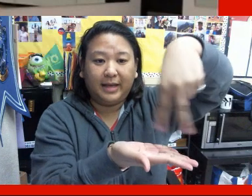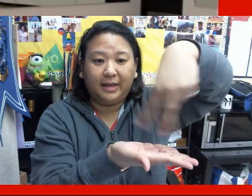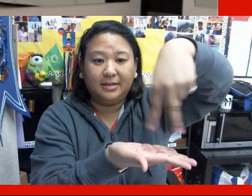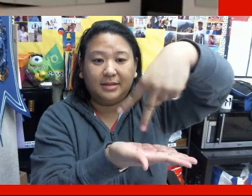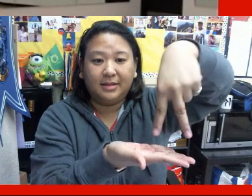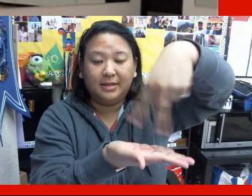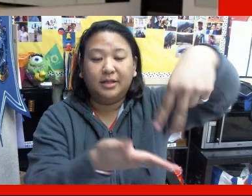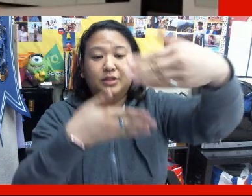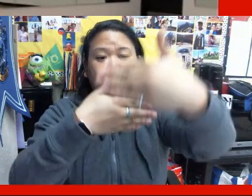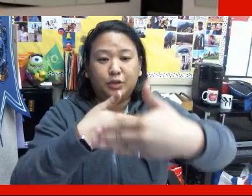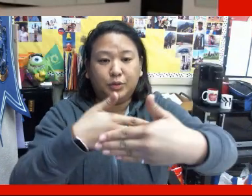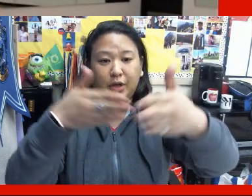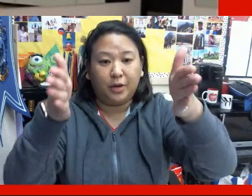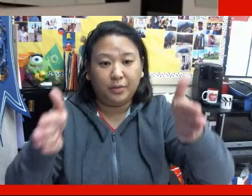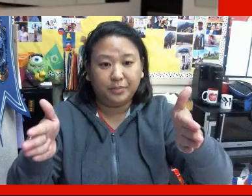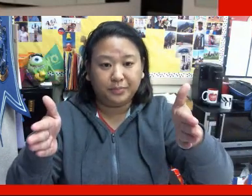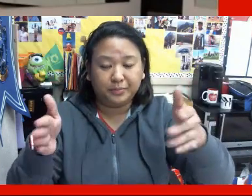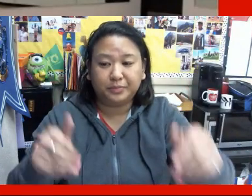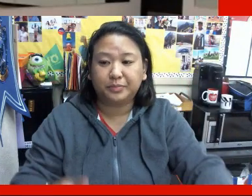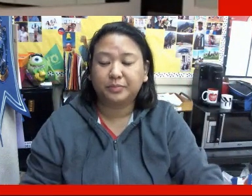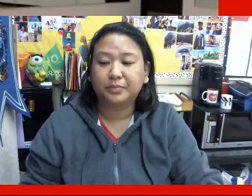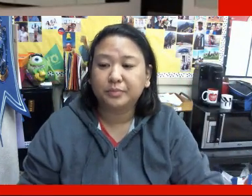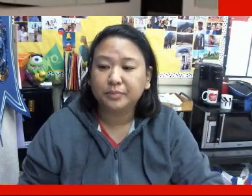The dance studio.